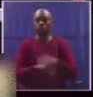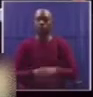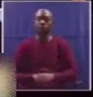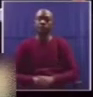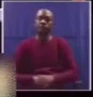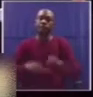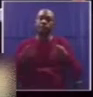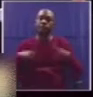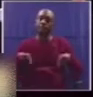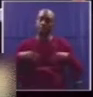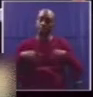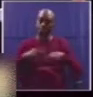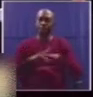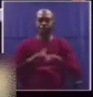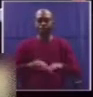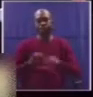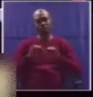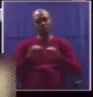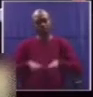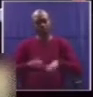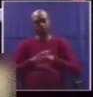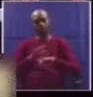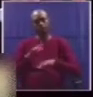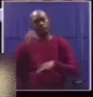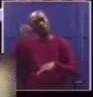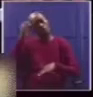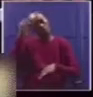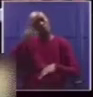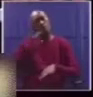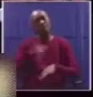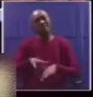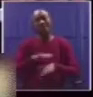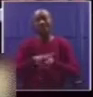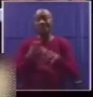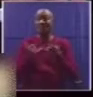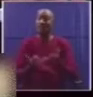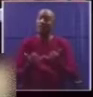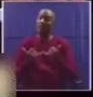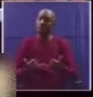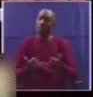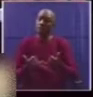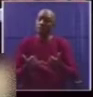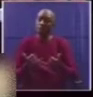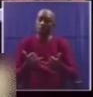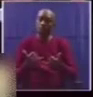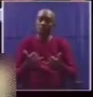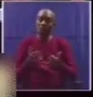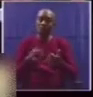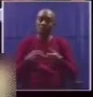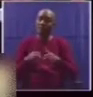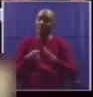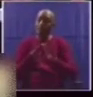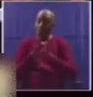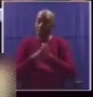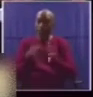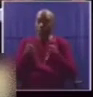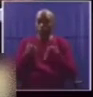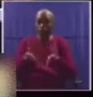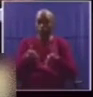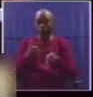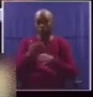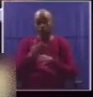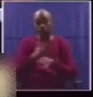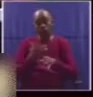of the considered opinion that the current form of the bill before the